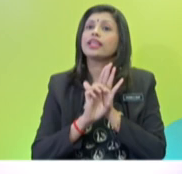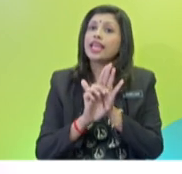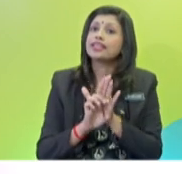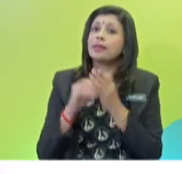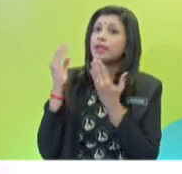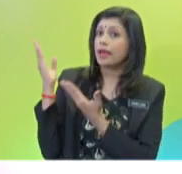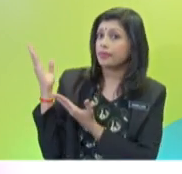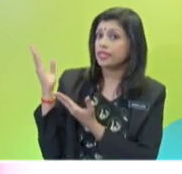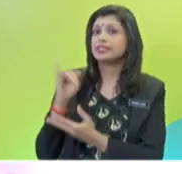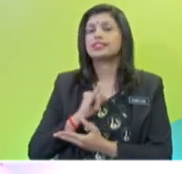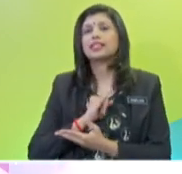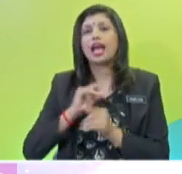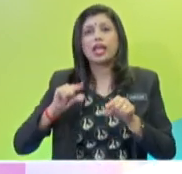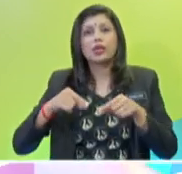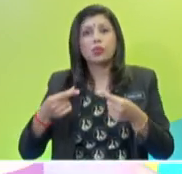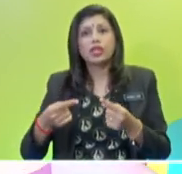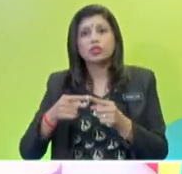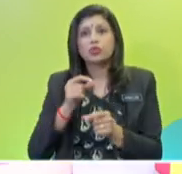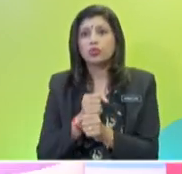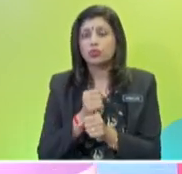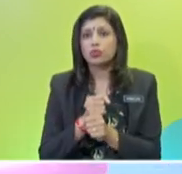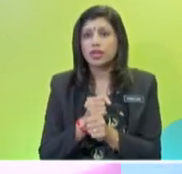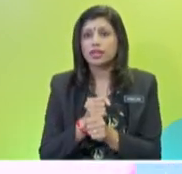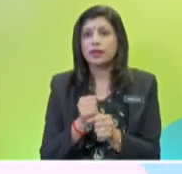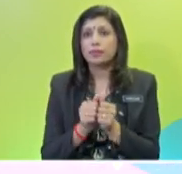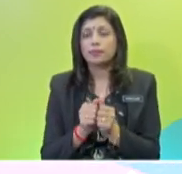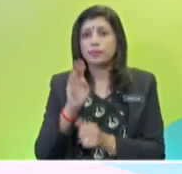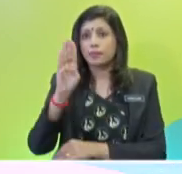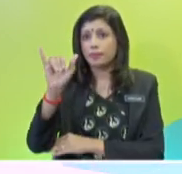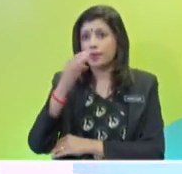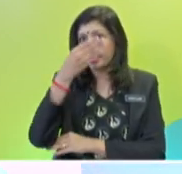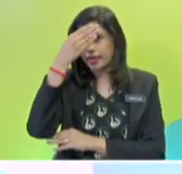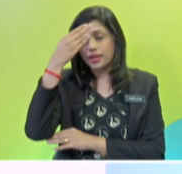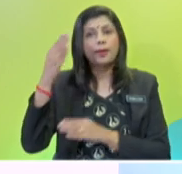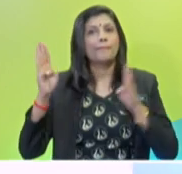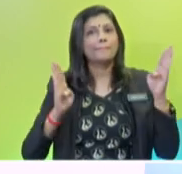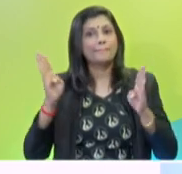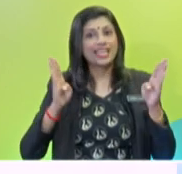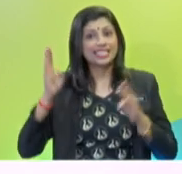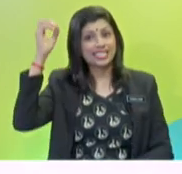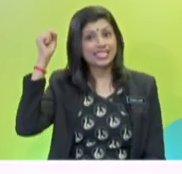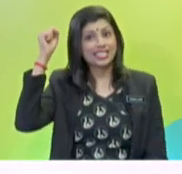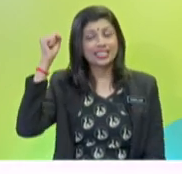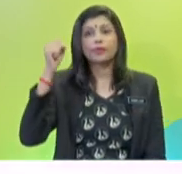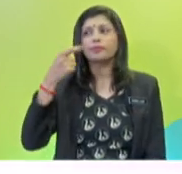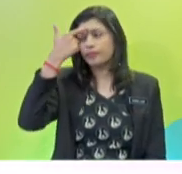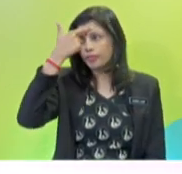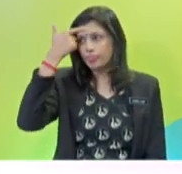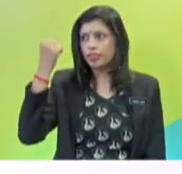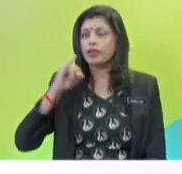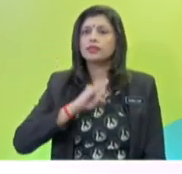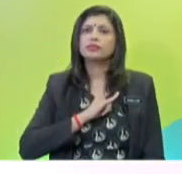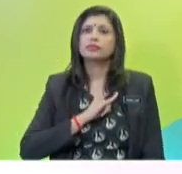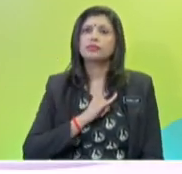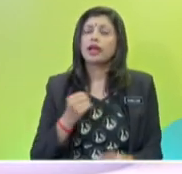to work by bus because my car broke down. My car broke down is the reason for me going to